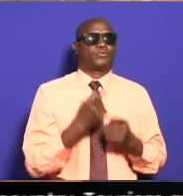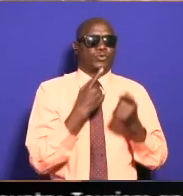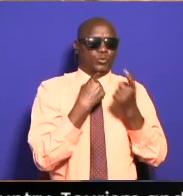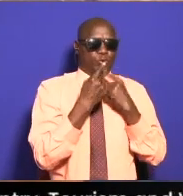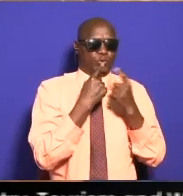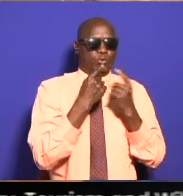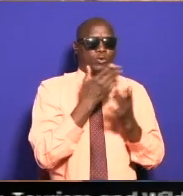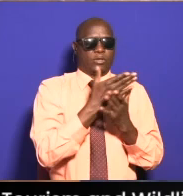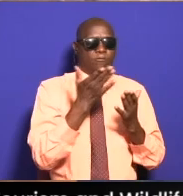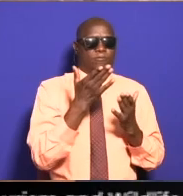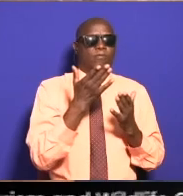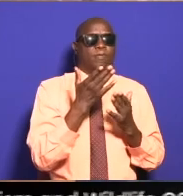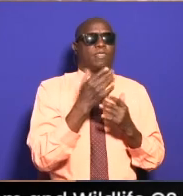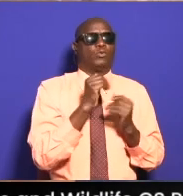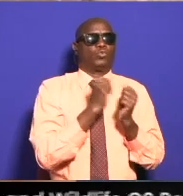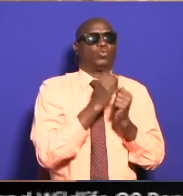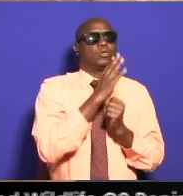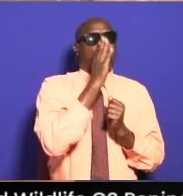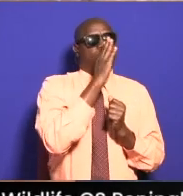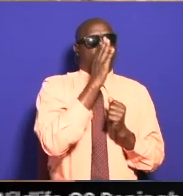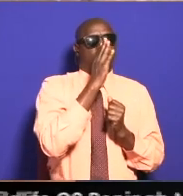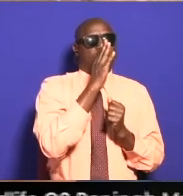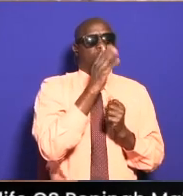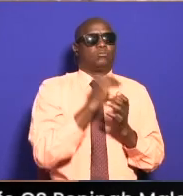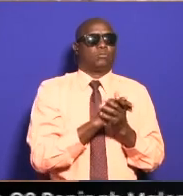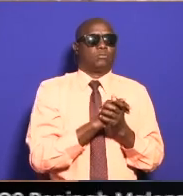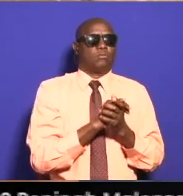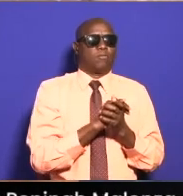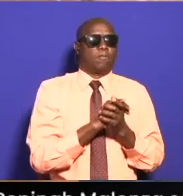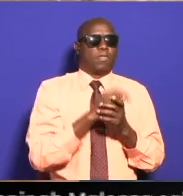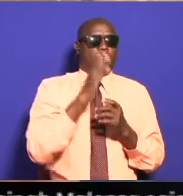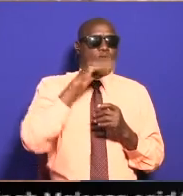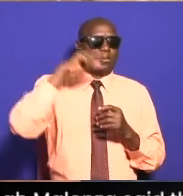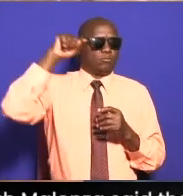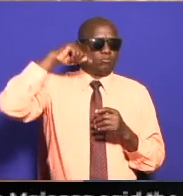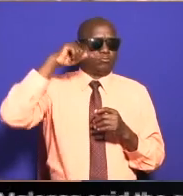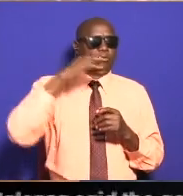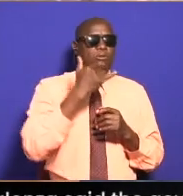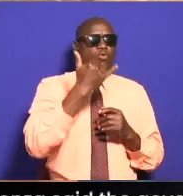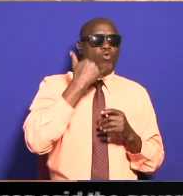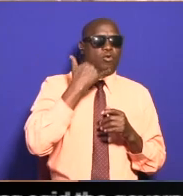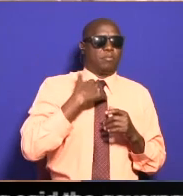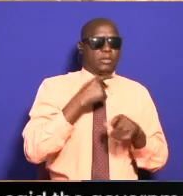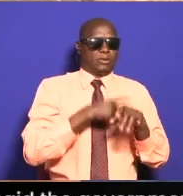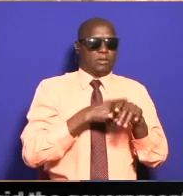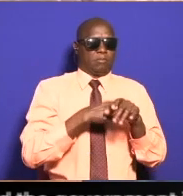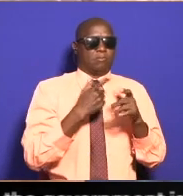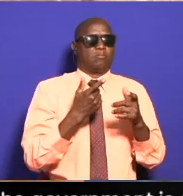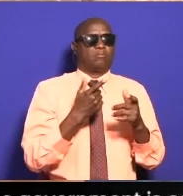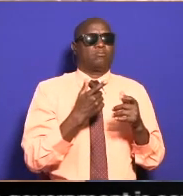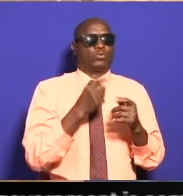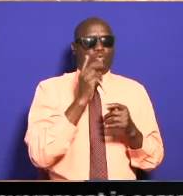sita mchana. Wakiwa pale graduation wakatoka, wakanipigia simu saa nane, wametoka na